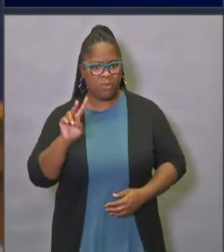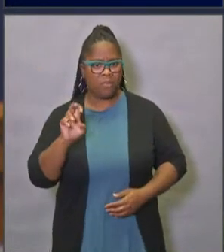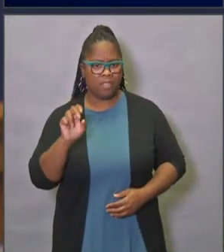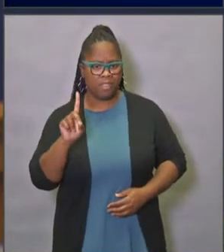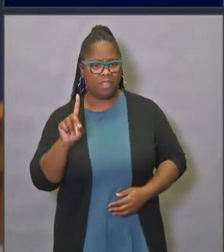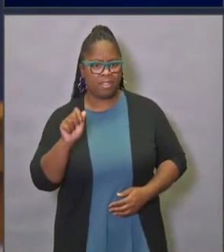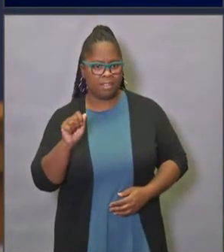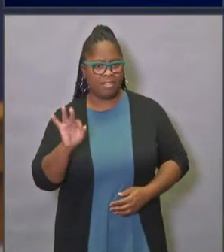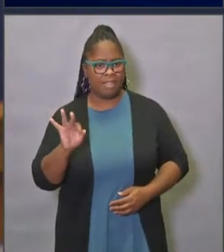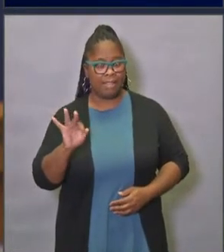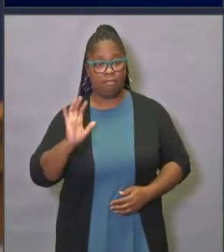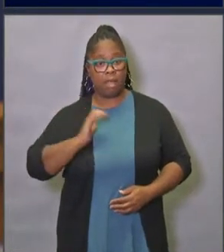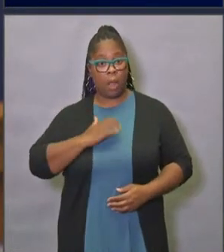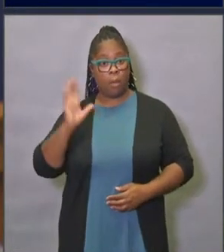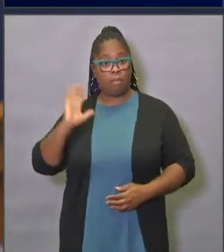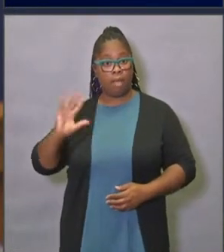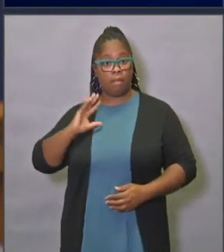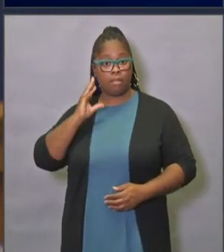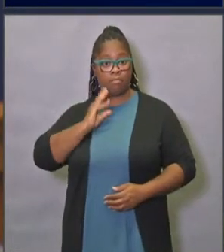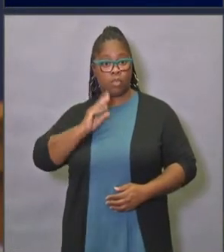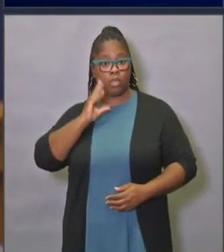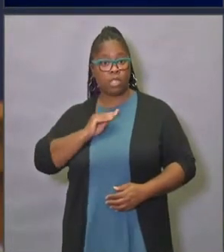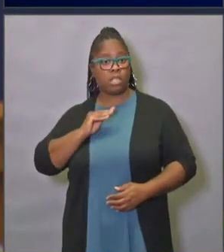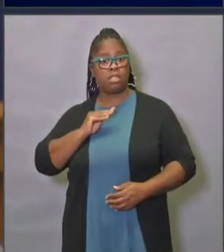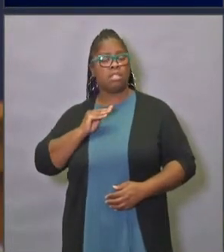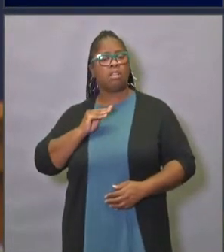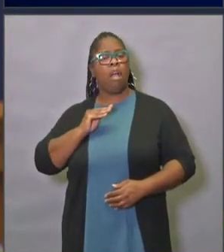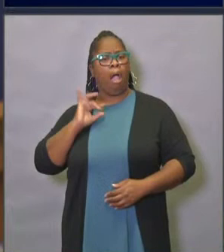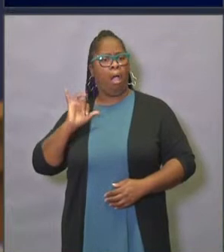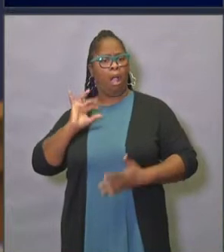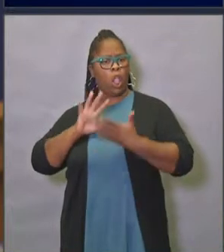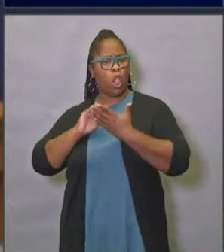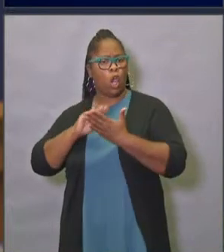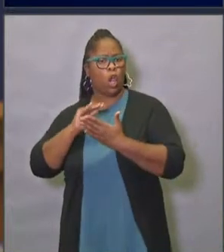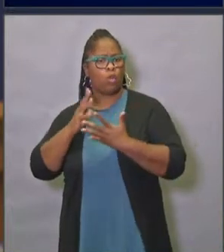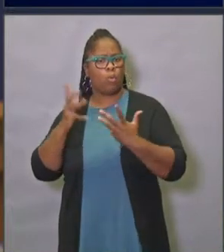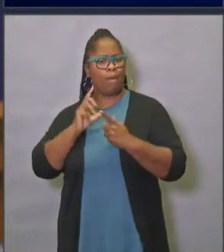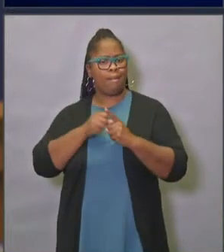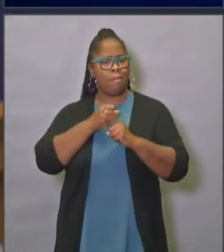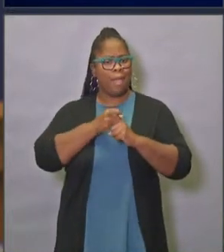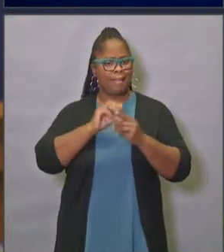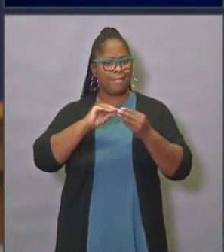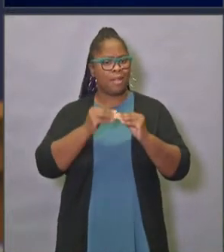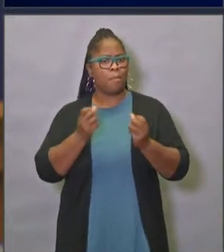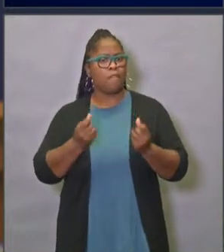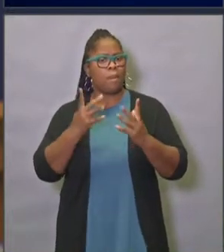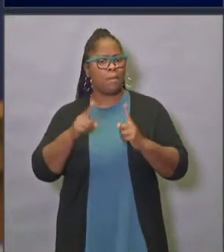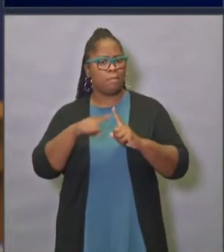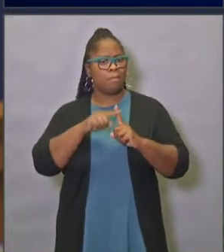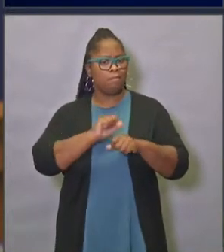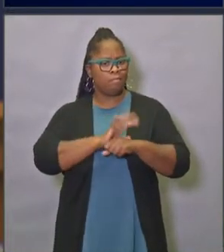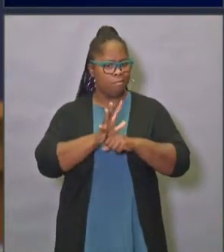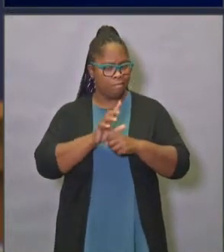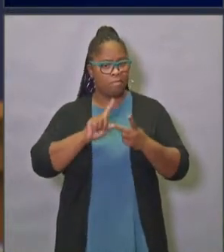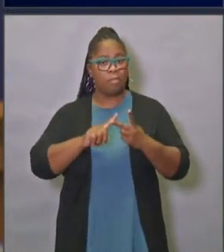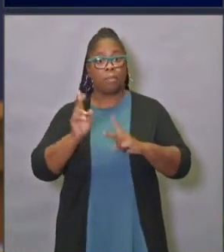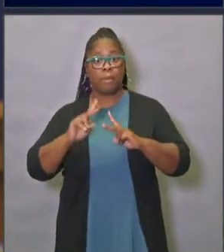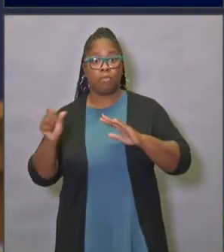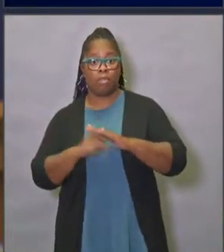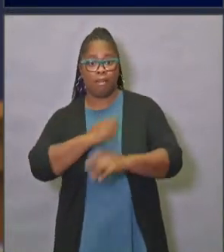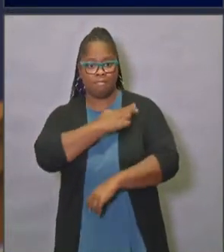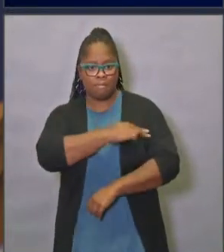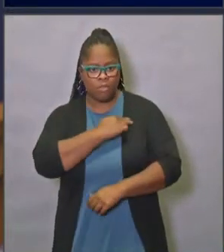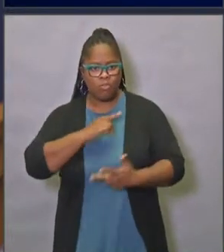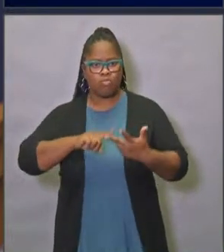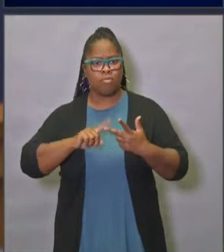past experiences about the factors that influence the numbers of cases, hospitalizations, and deaths across both